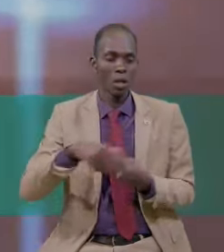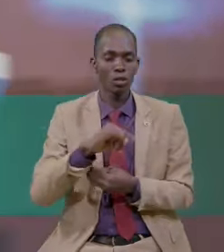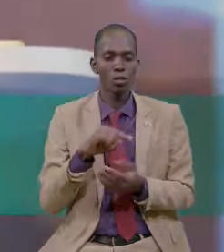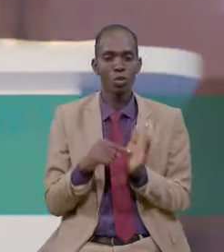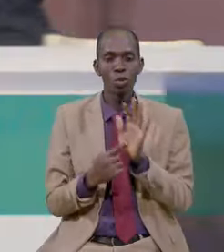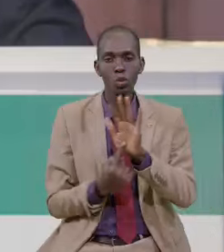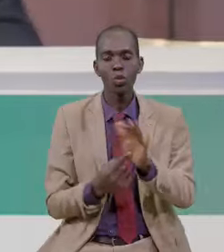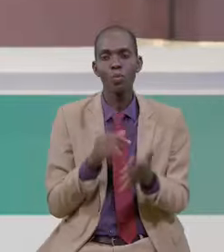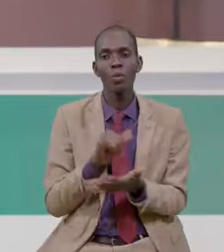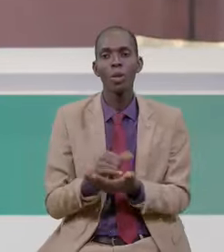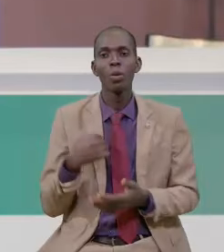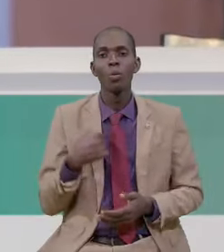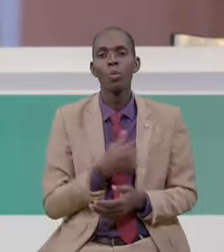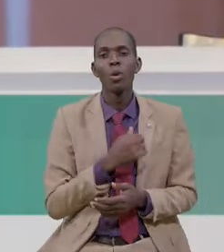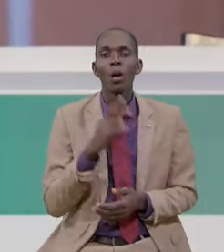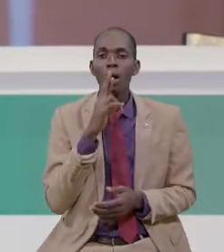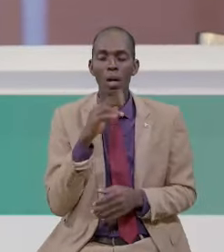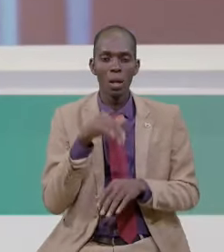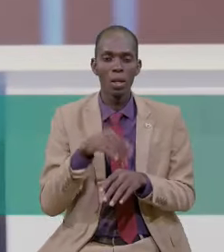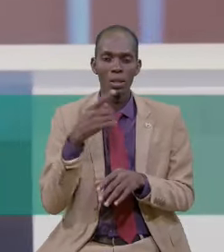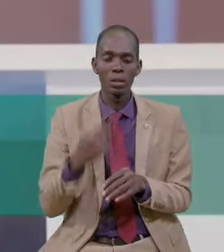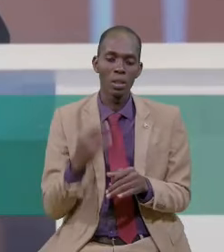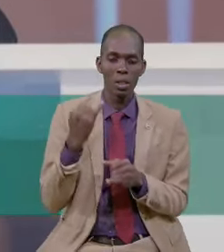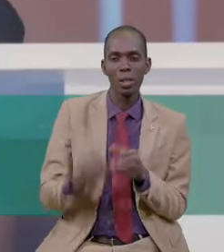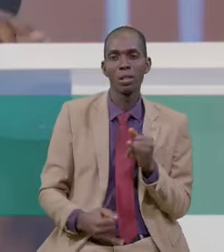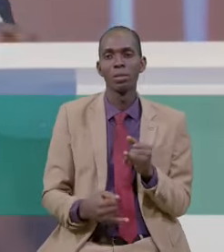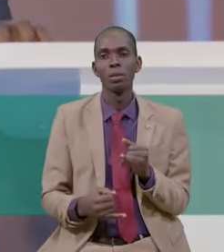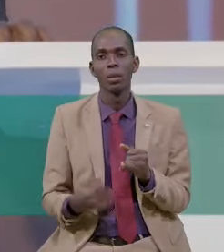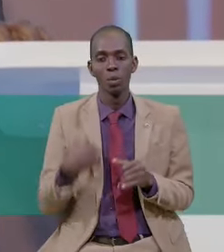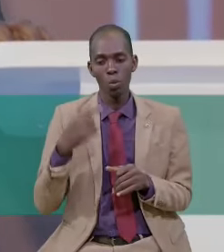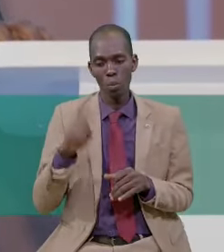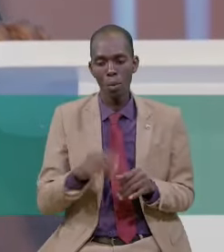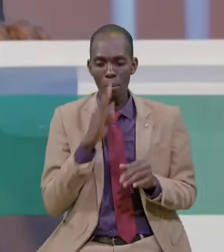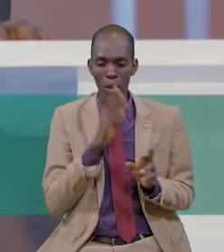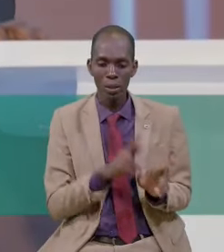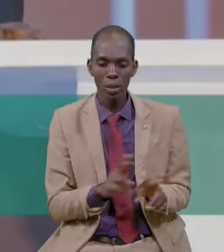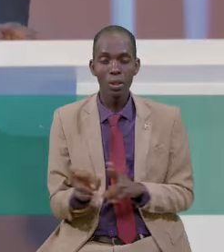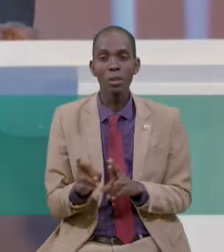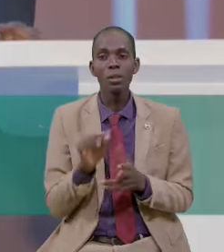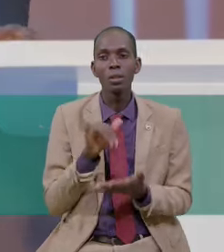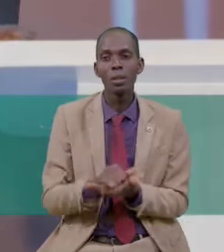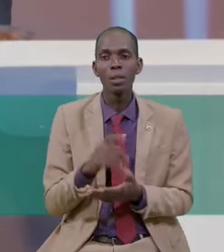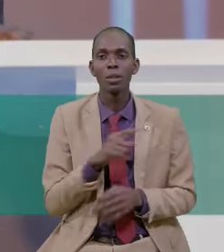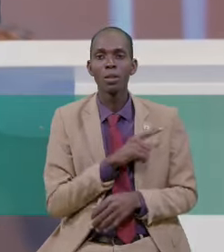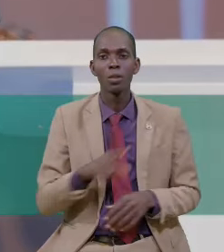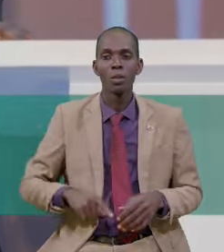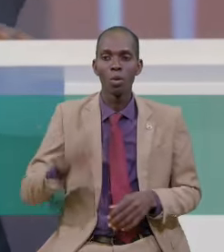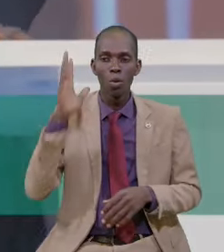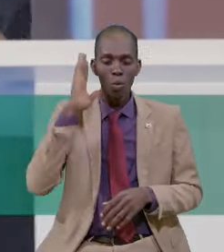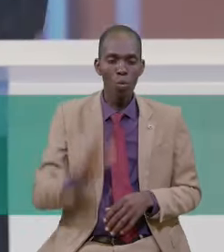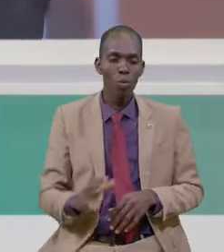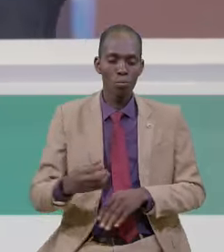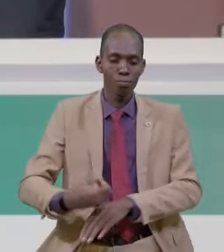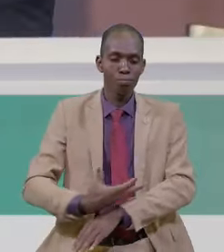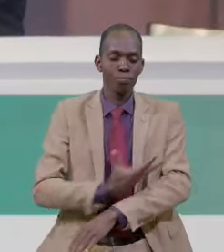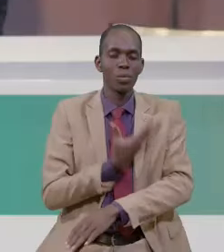the time of the end. And we need to get ready. Ready that the Lord will impart our lives, and